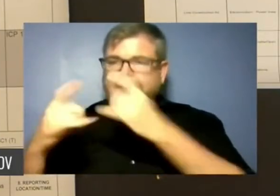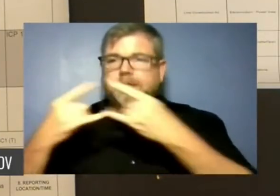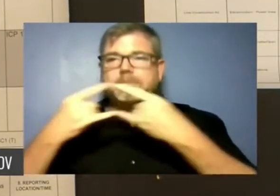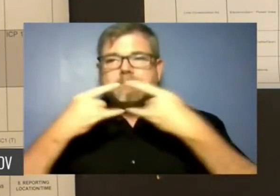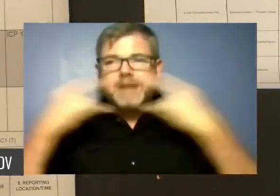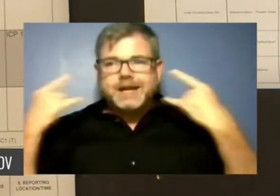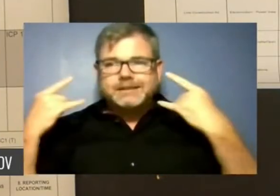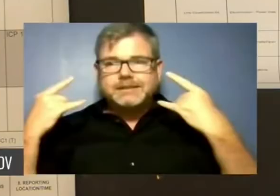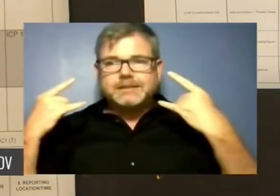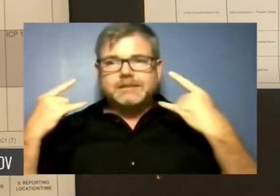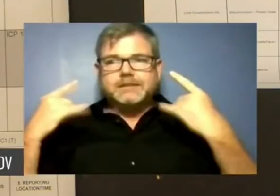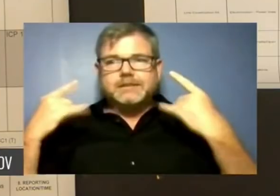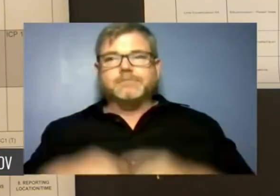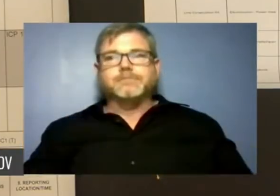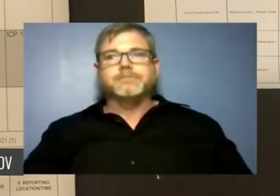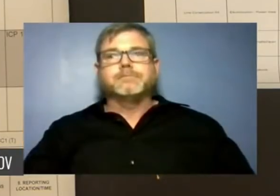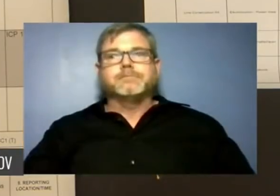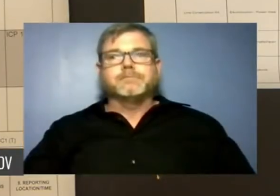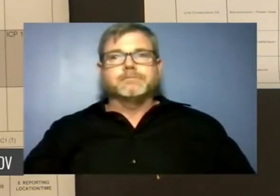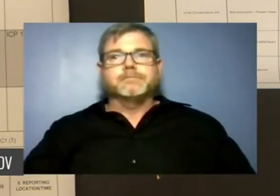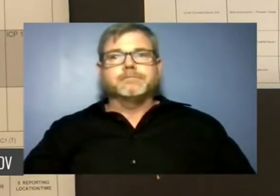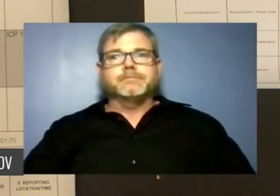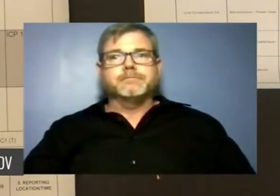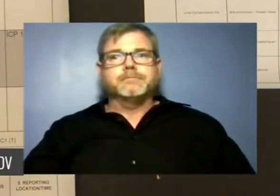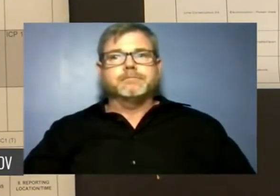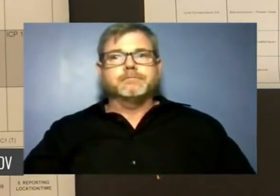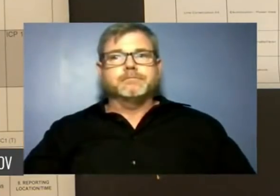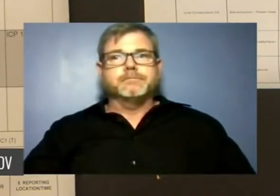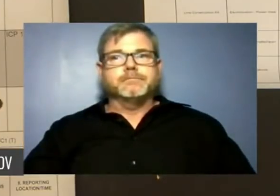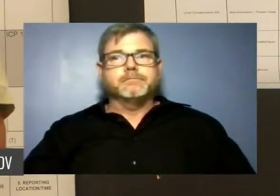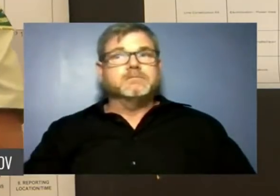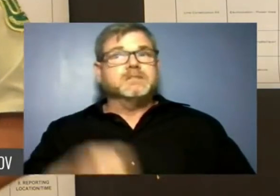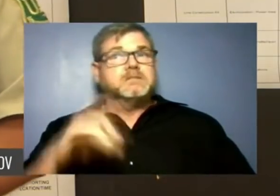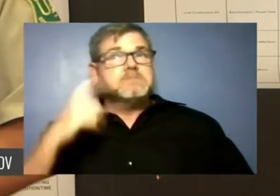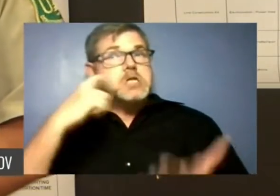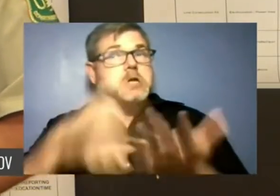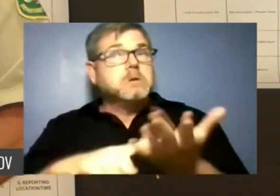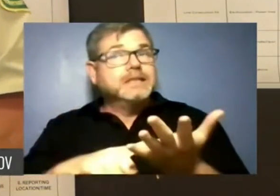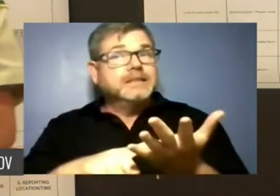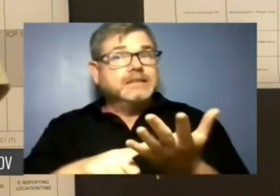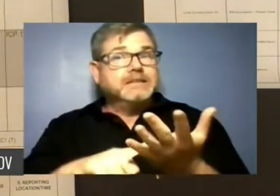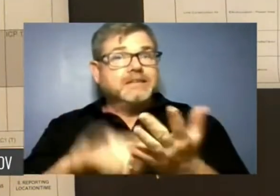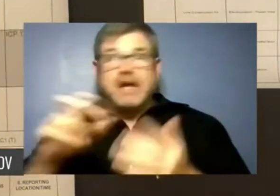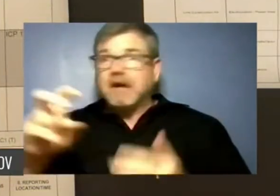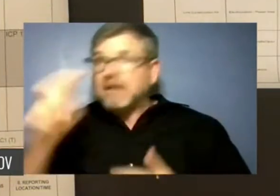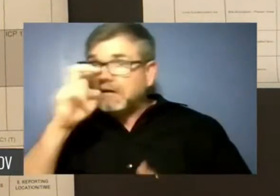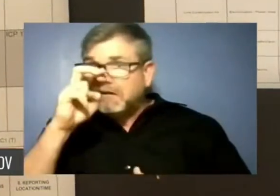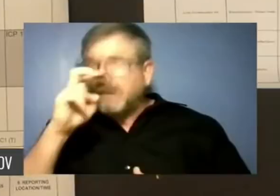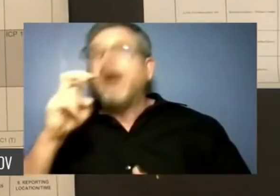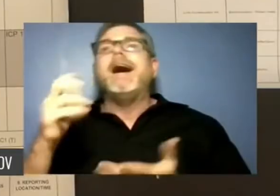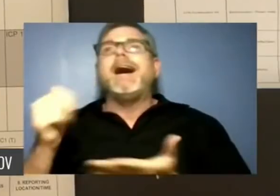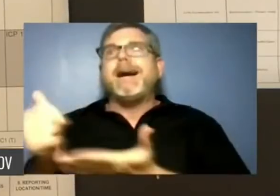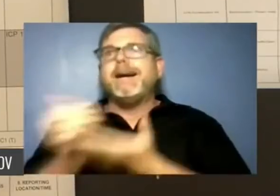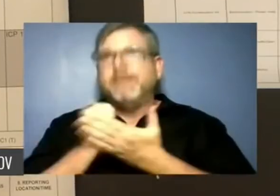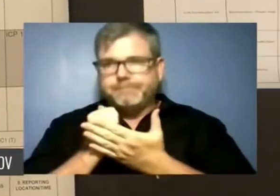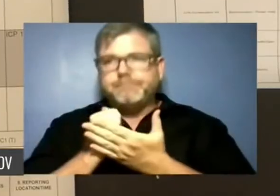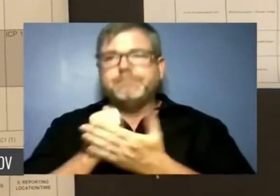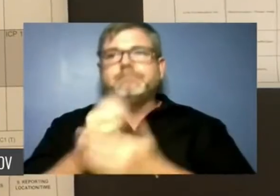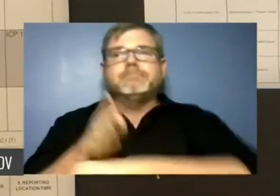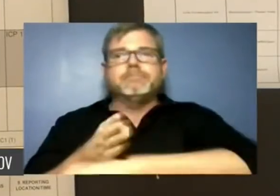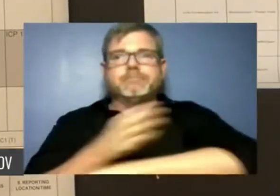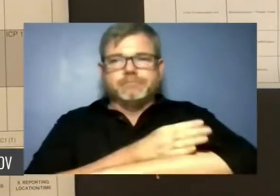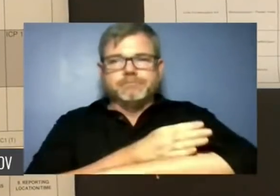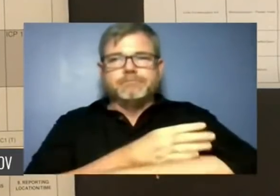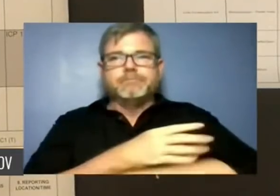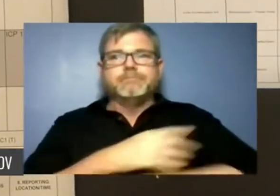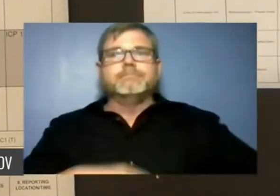you who made the comments around the masks and the gloves, I really appreciate your taking the time and just wanted to explain a little bit about why we're doing